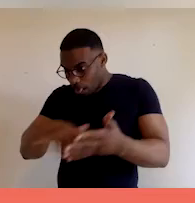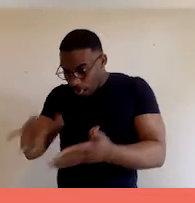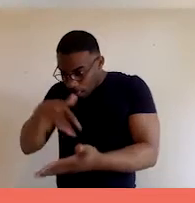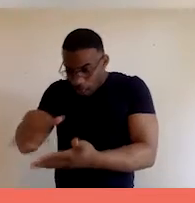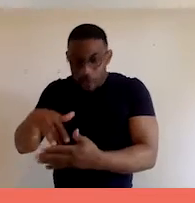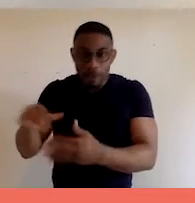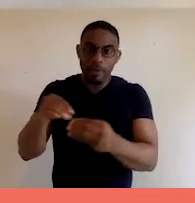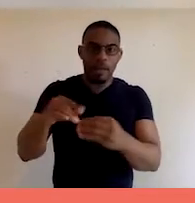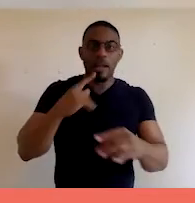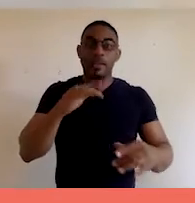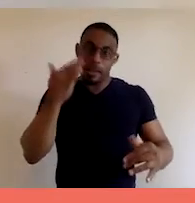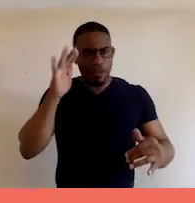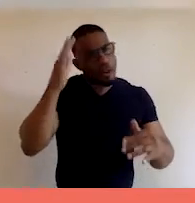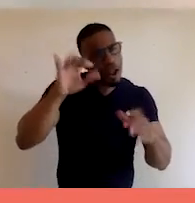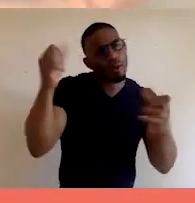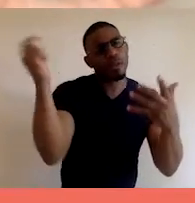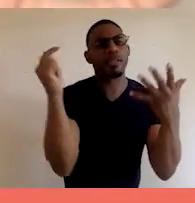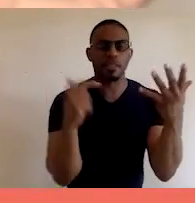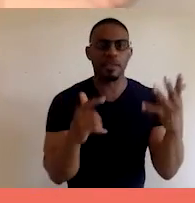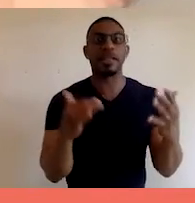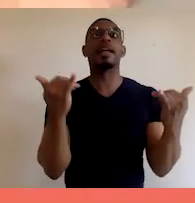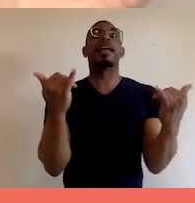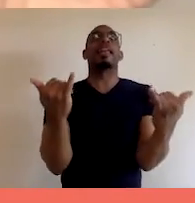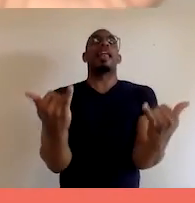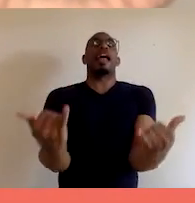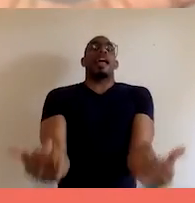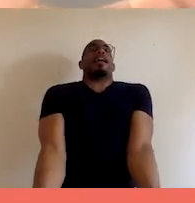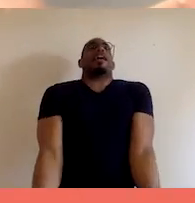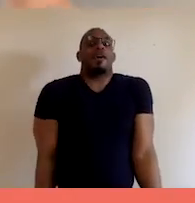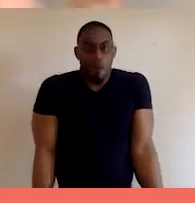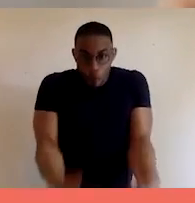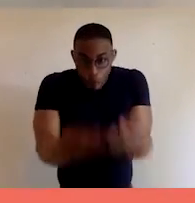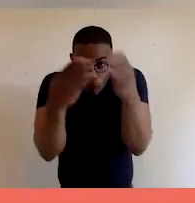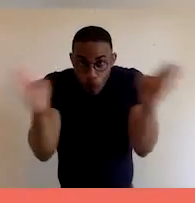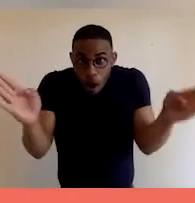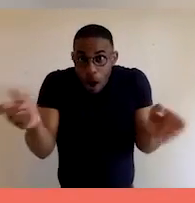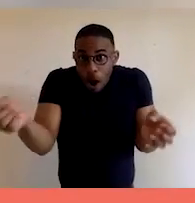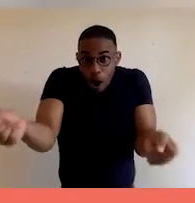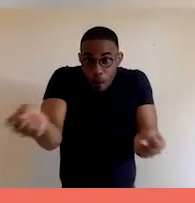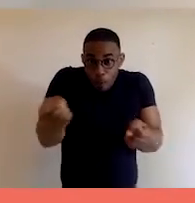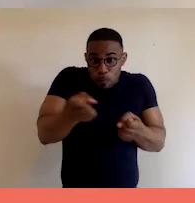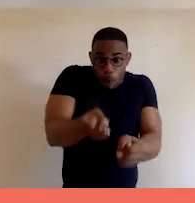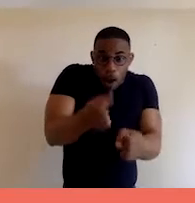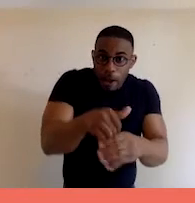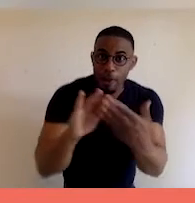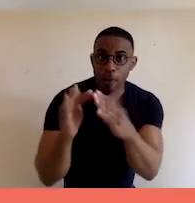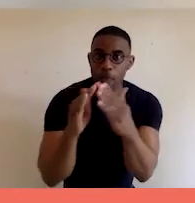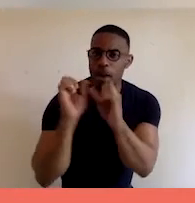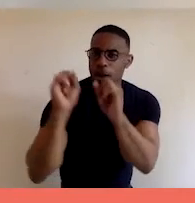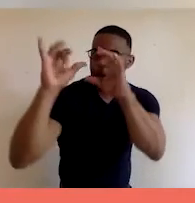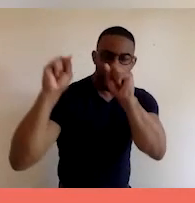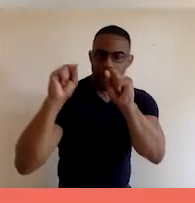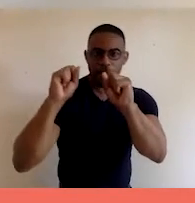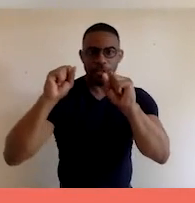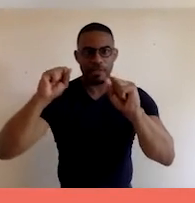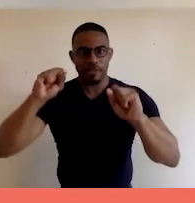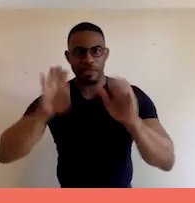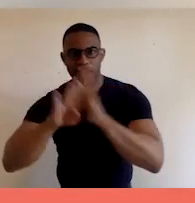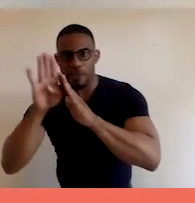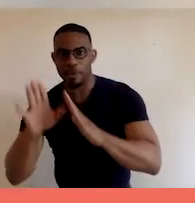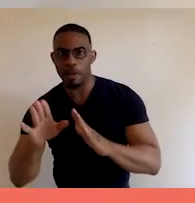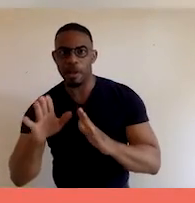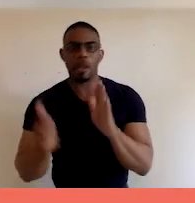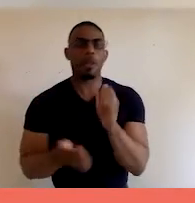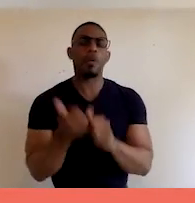more and more. And I said, well, do you know how you could do this in Java? Now I've been brought in this community of these amazing developers. And